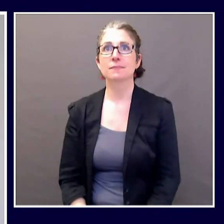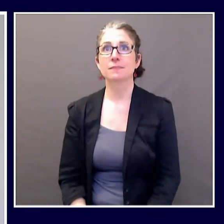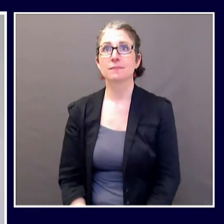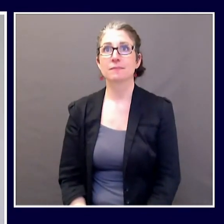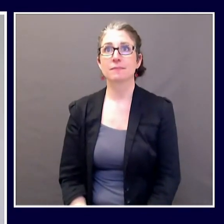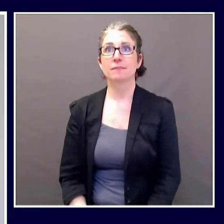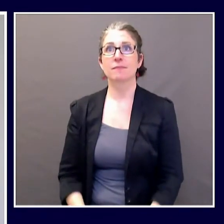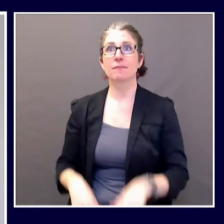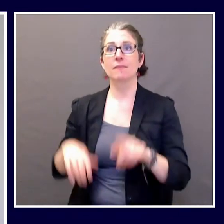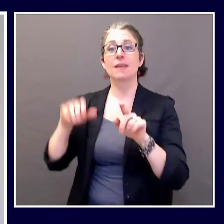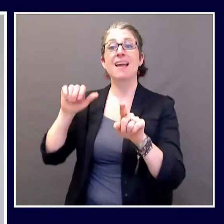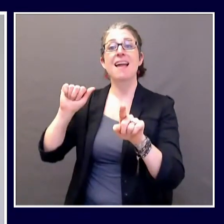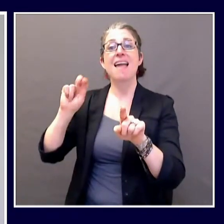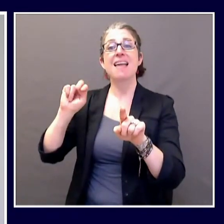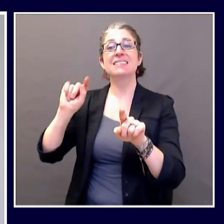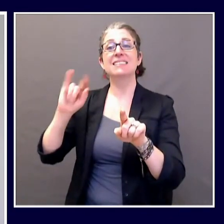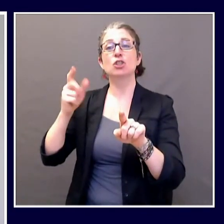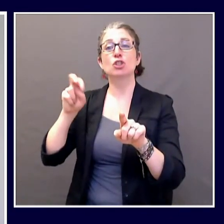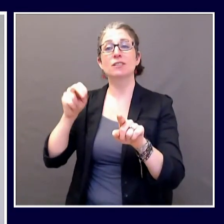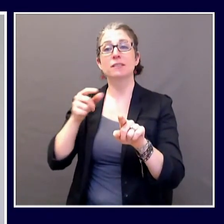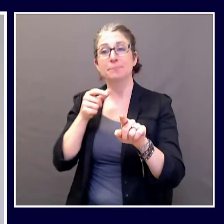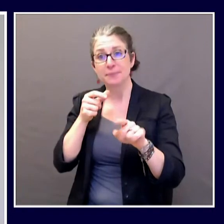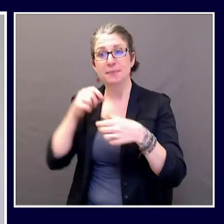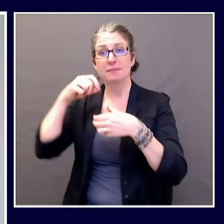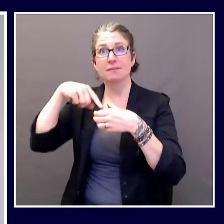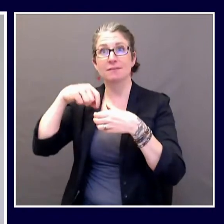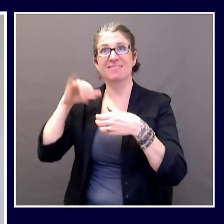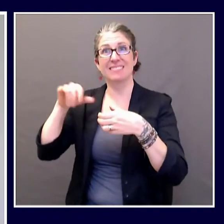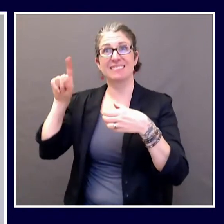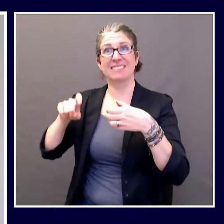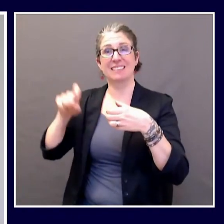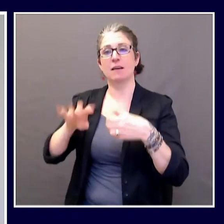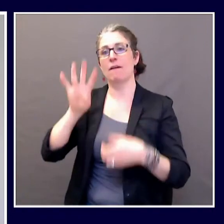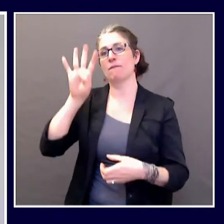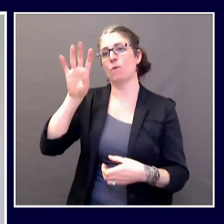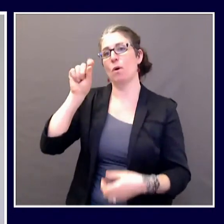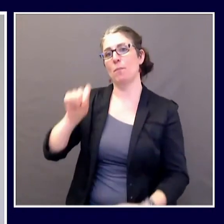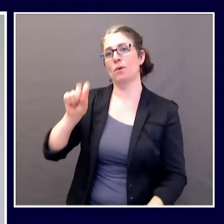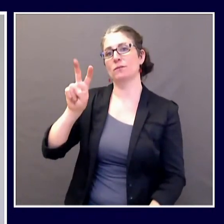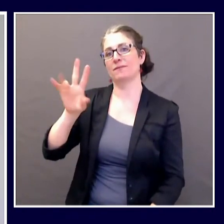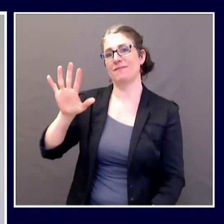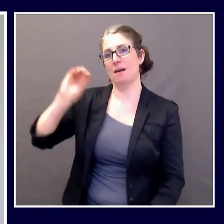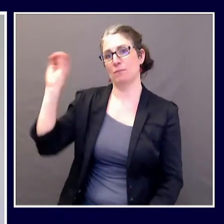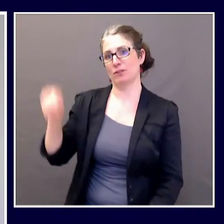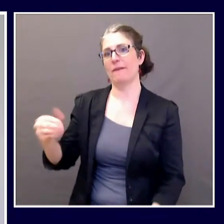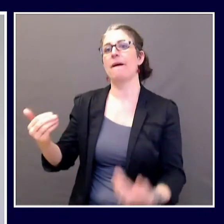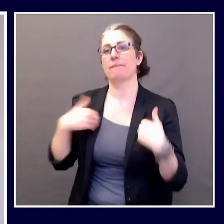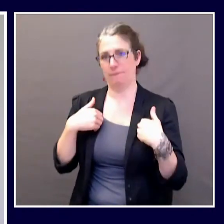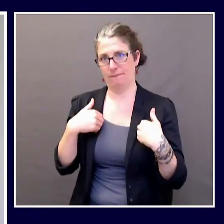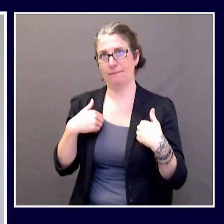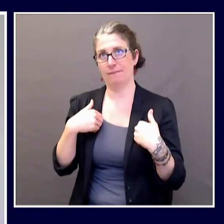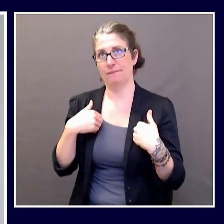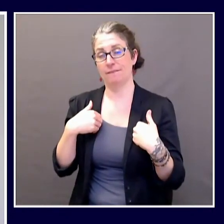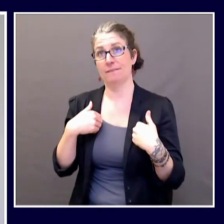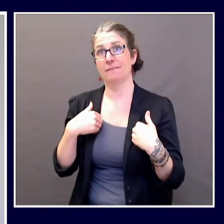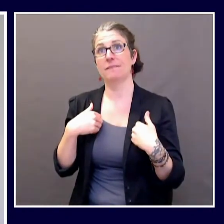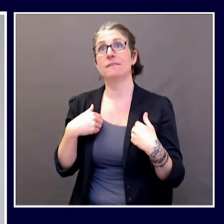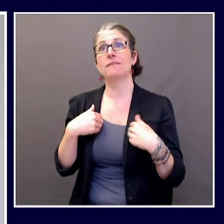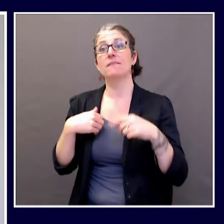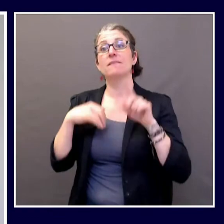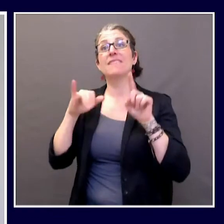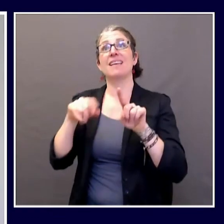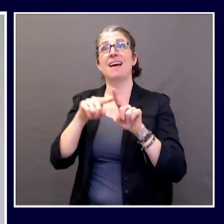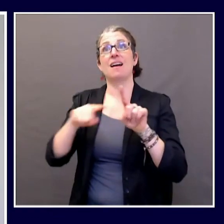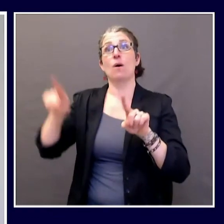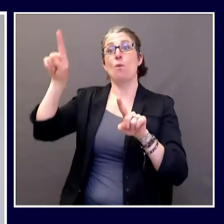rate now stands at 4.25%, with a volume for antigen tests of 137